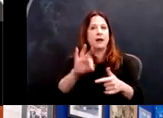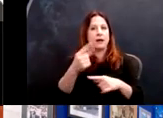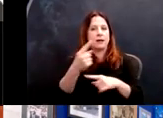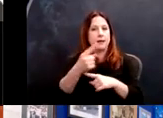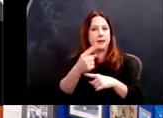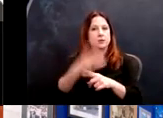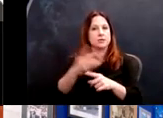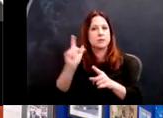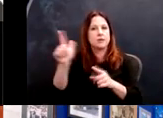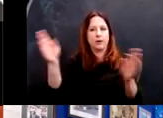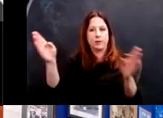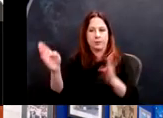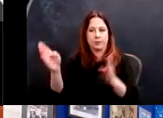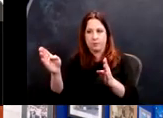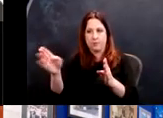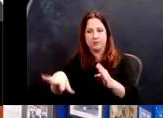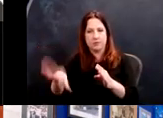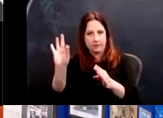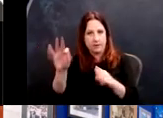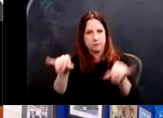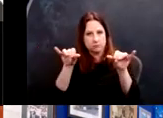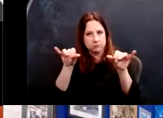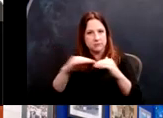now have sustained